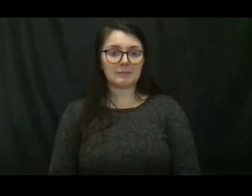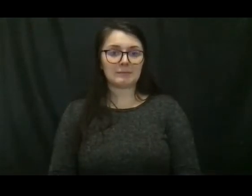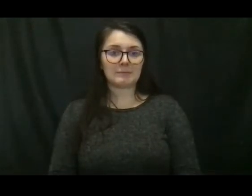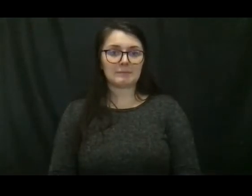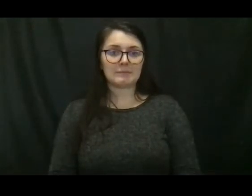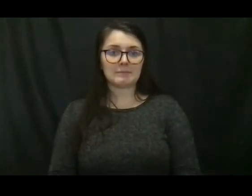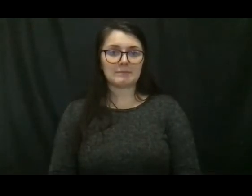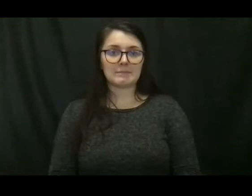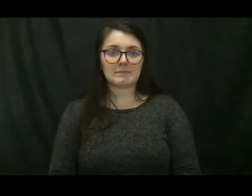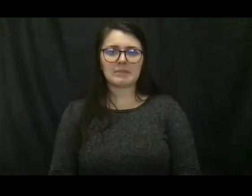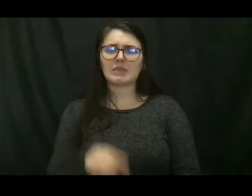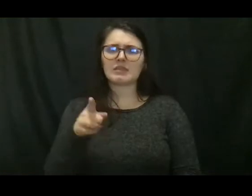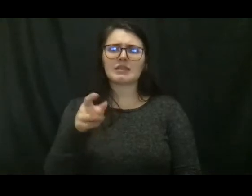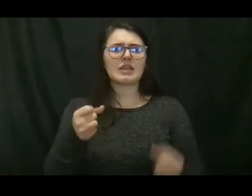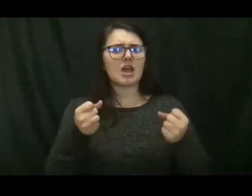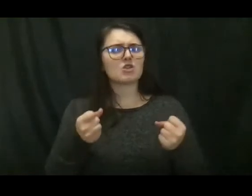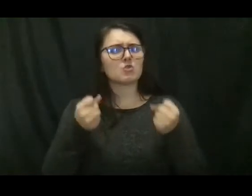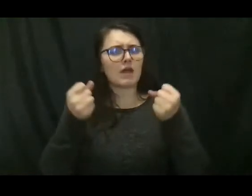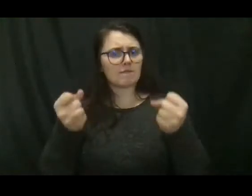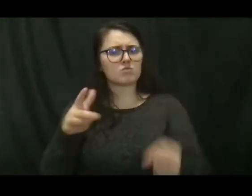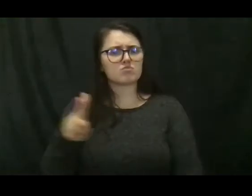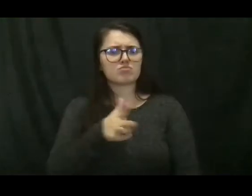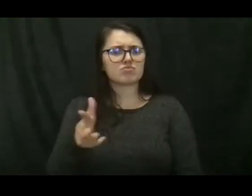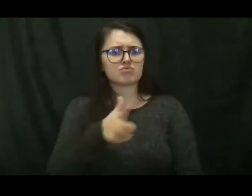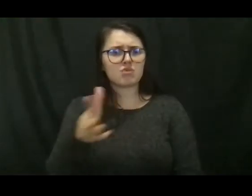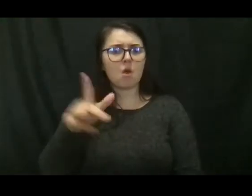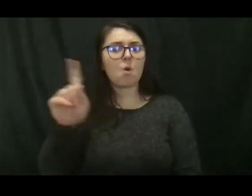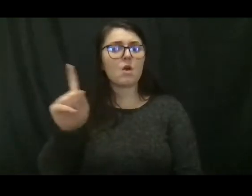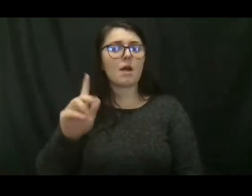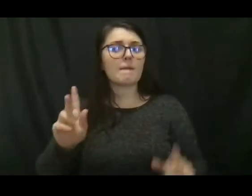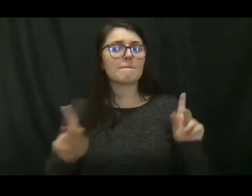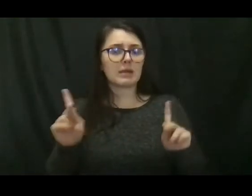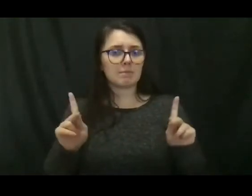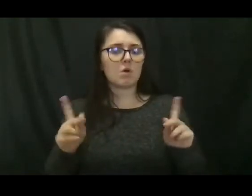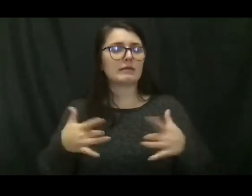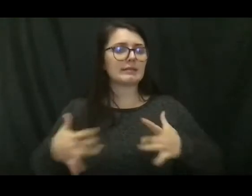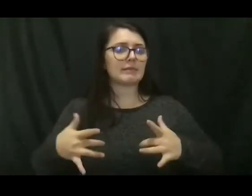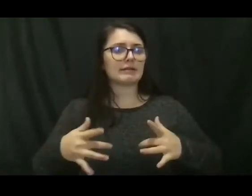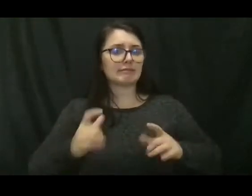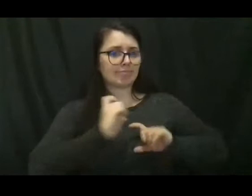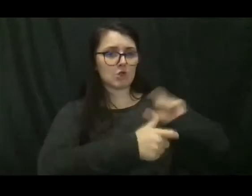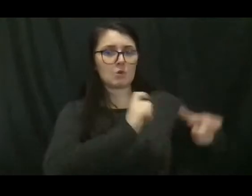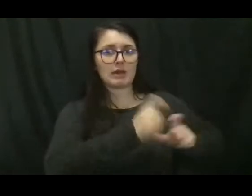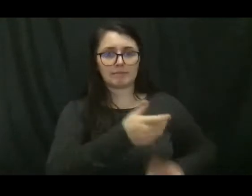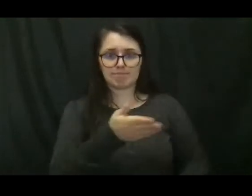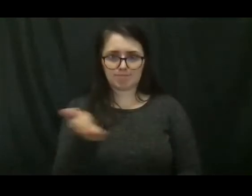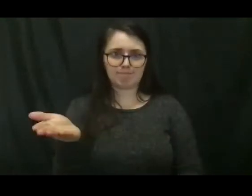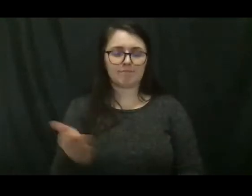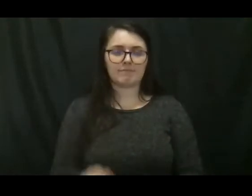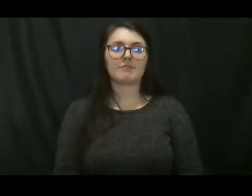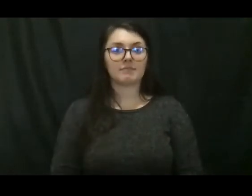And this is like the drive-through spot where people are going to receive, drop off their goods? Yeah. So this is